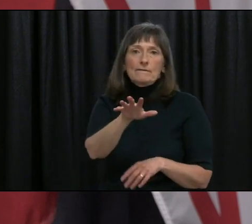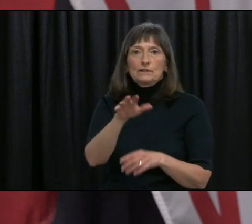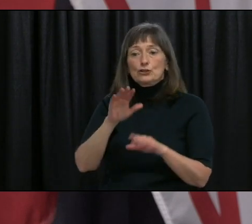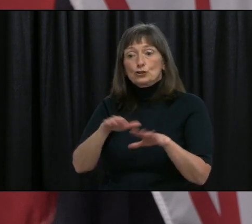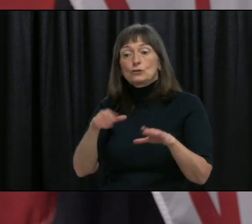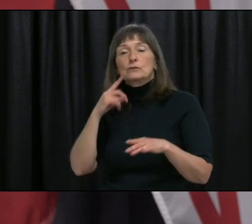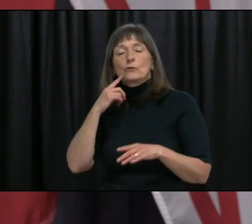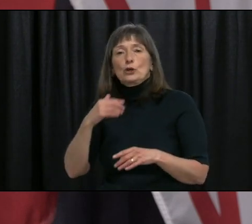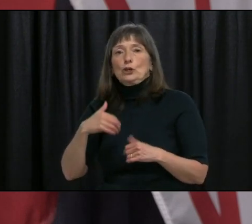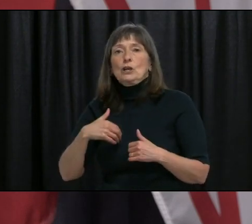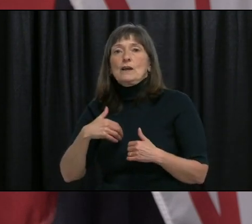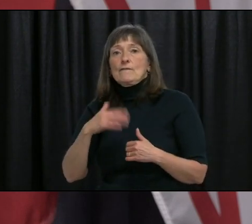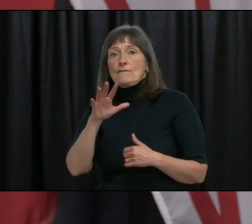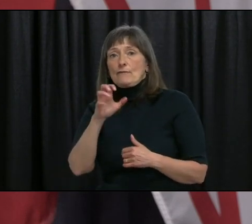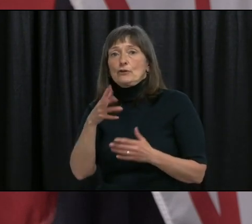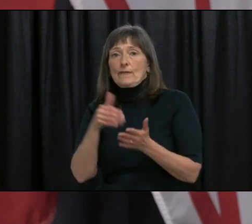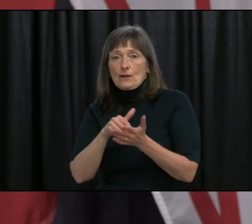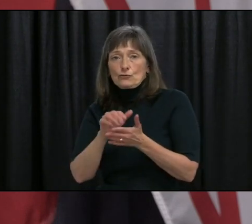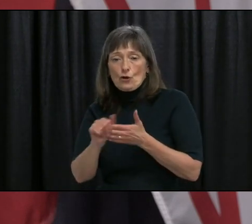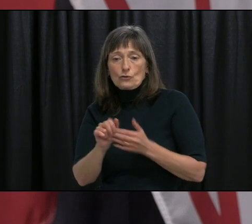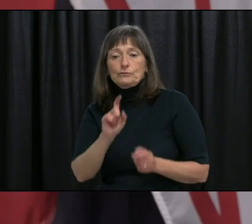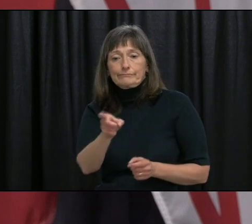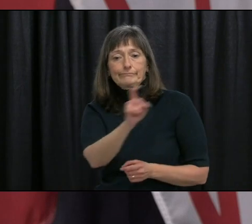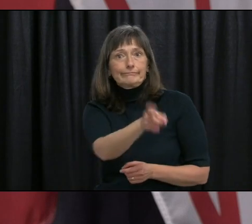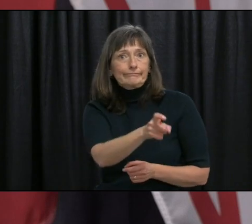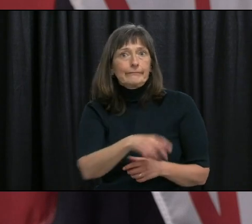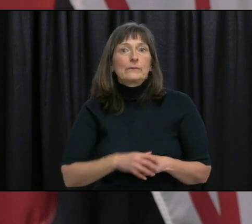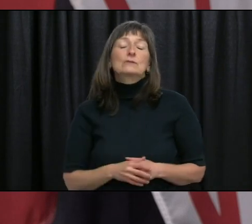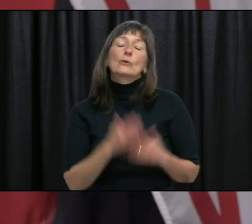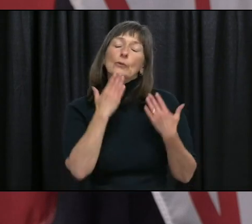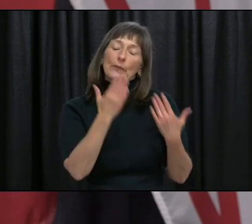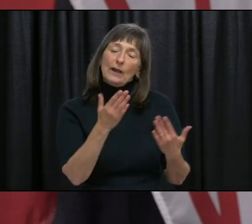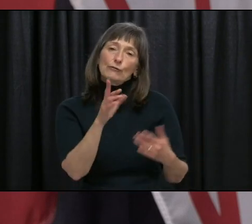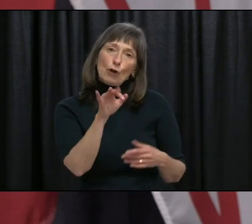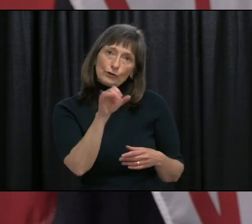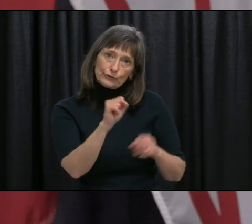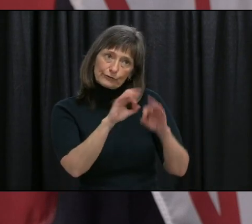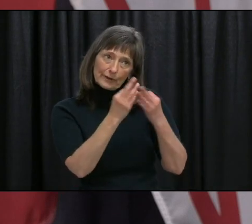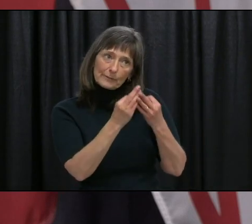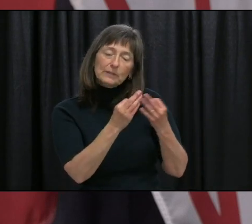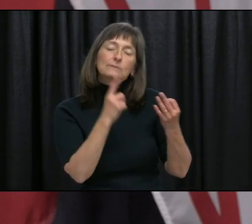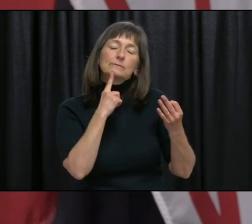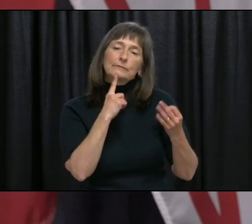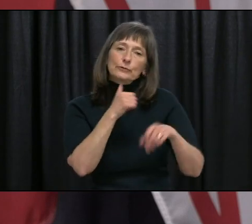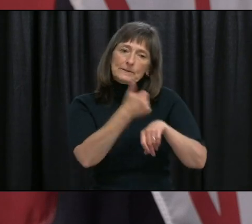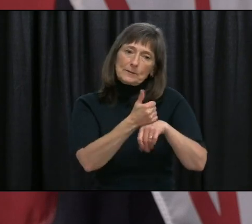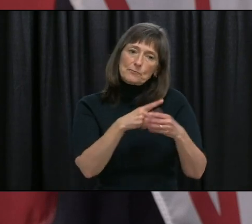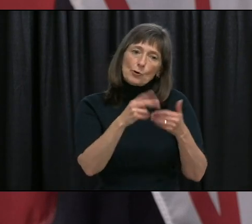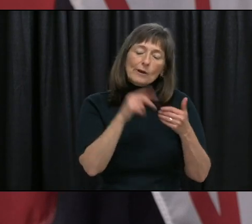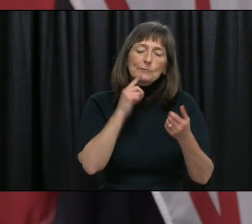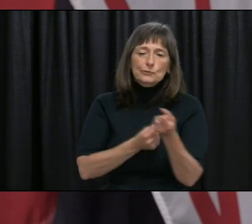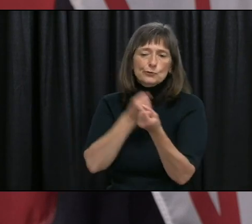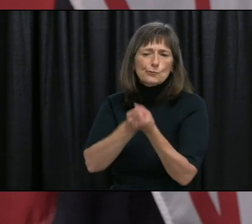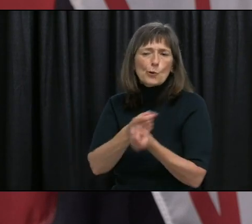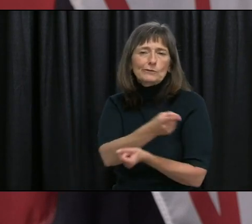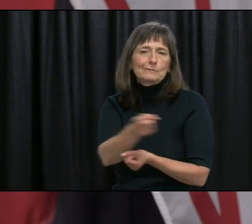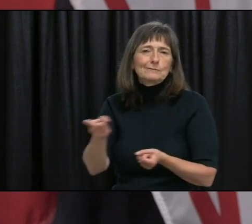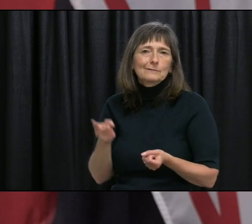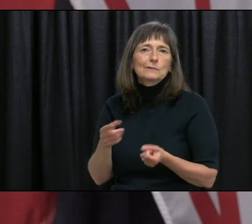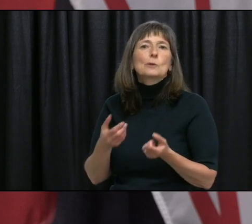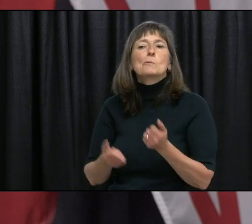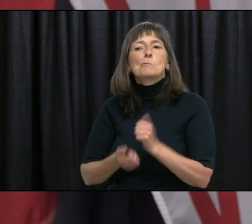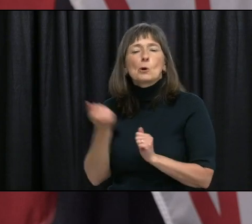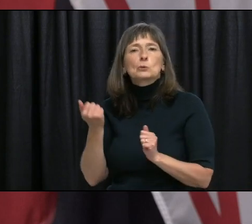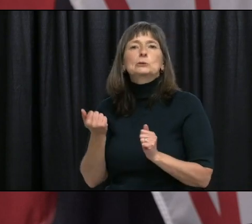So we want to thank the Rogers family for stepping up and supporting Newfoundlanders and Labradorians. Before I conclude my remarks today, I